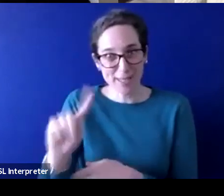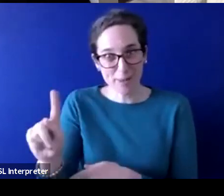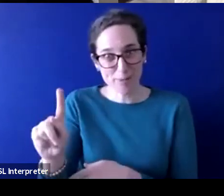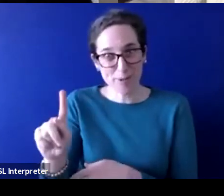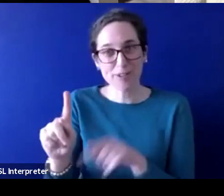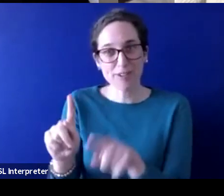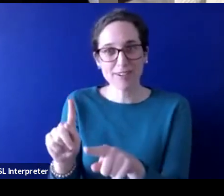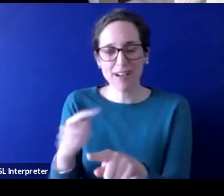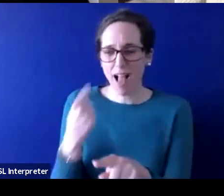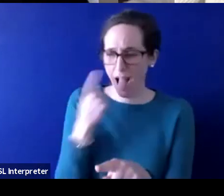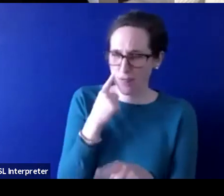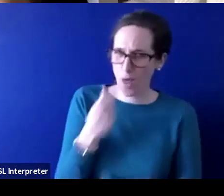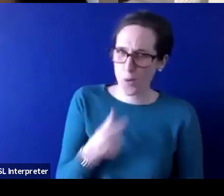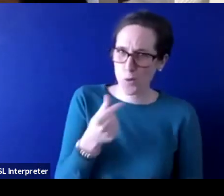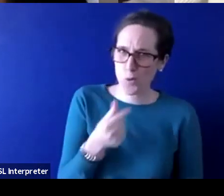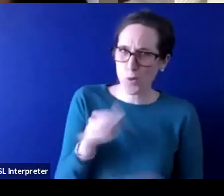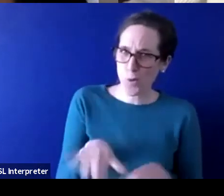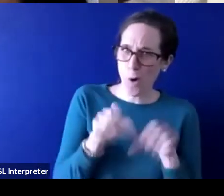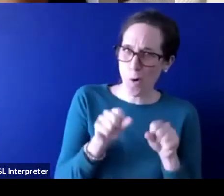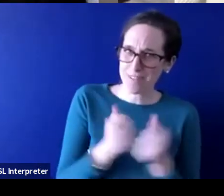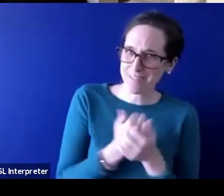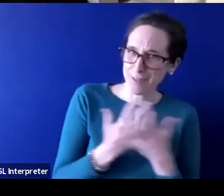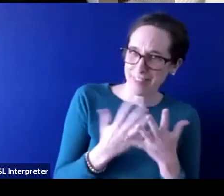I thought Google owned everything.